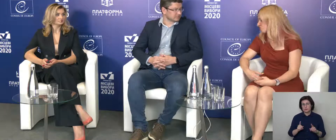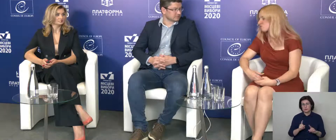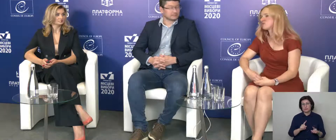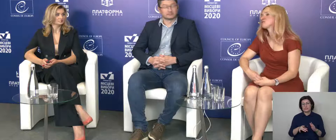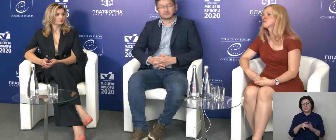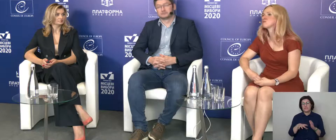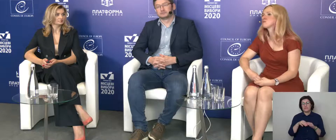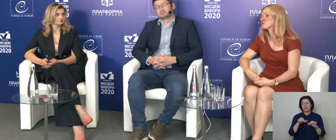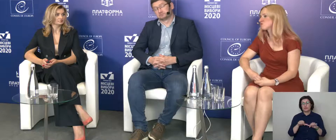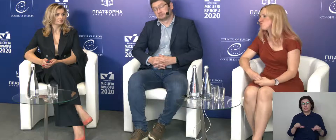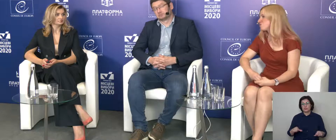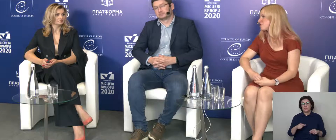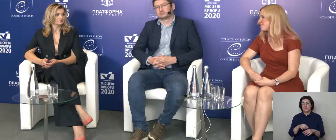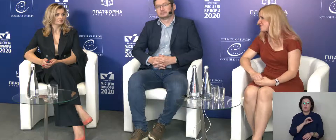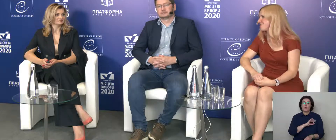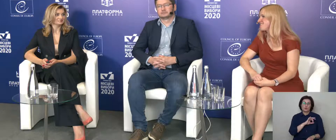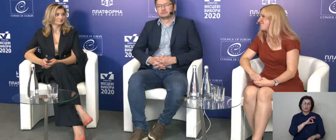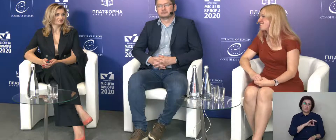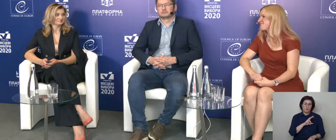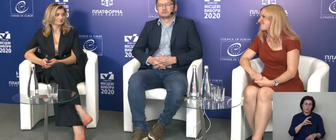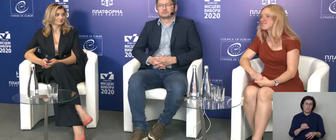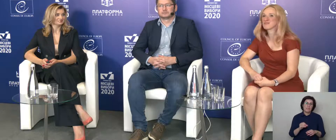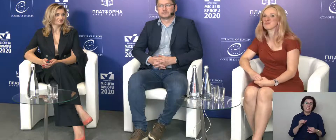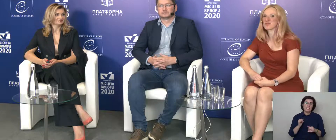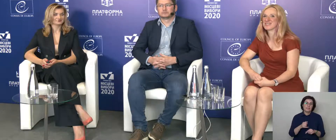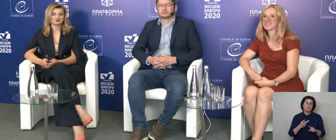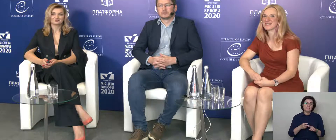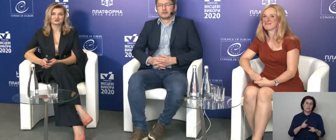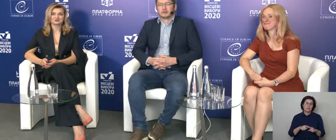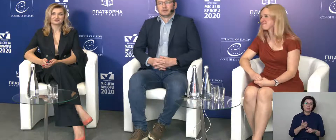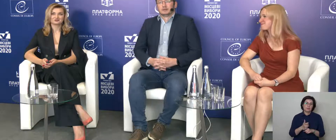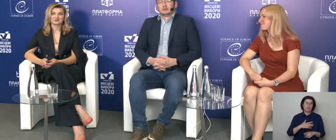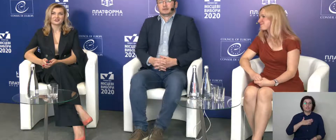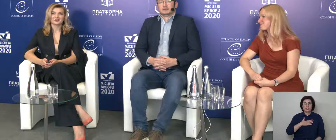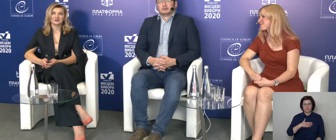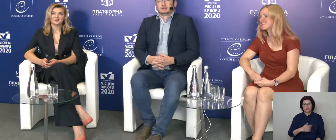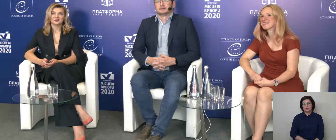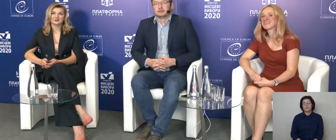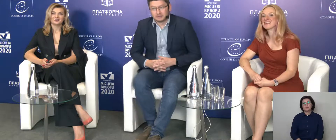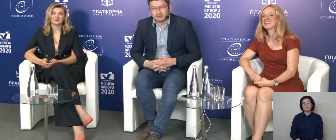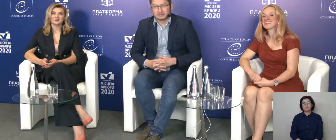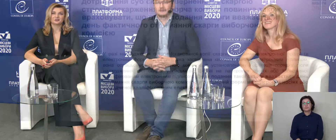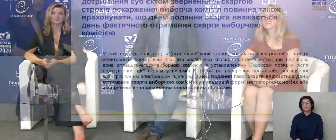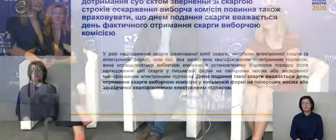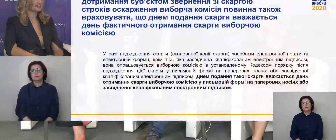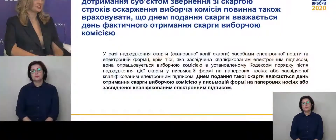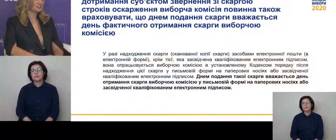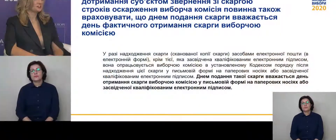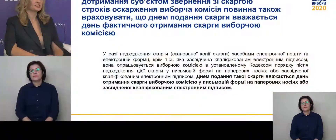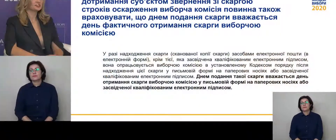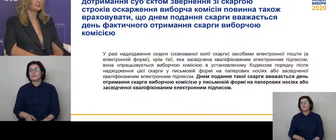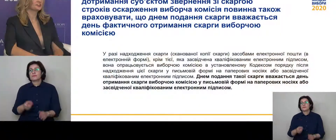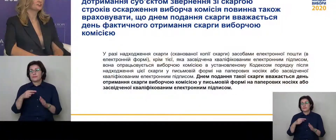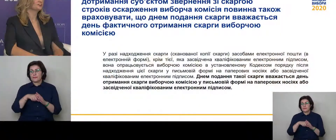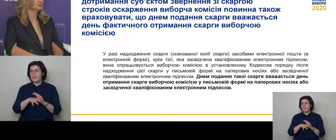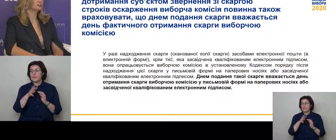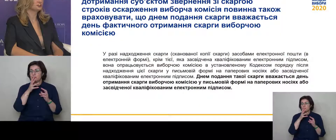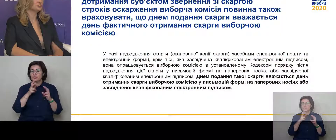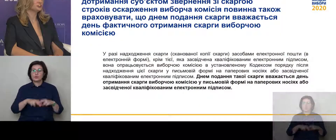right, but now the Central Election Commission is really using it, and that makes us quite